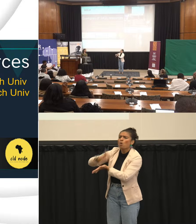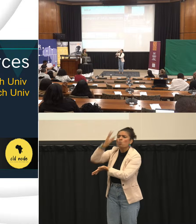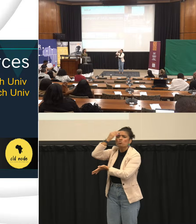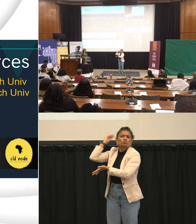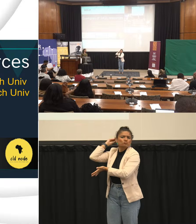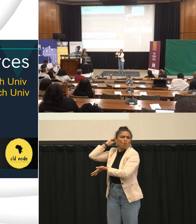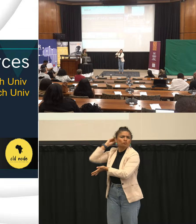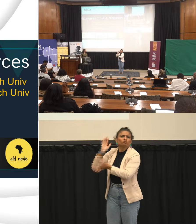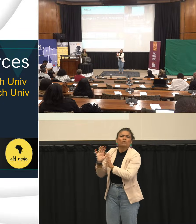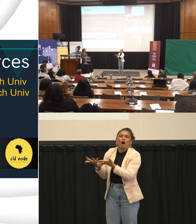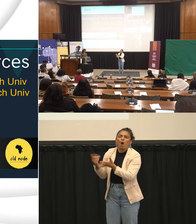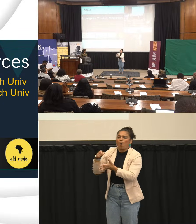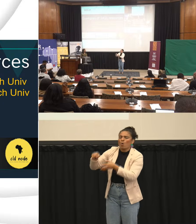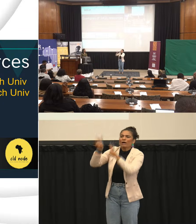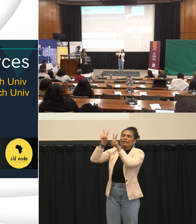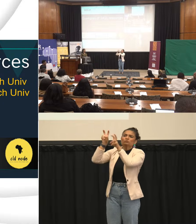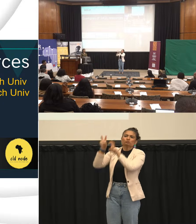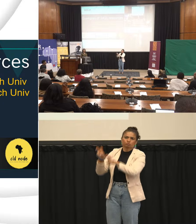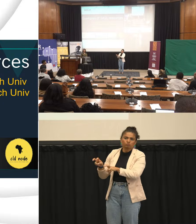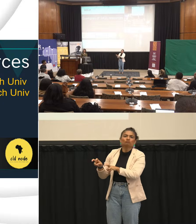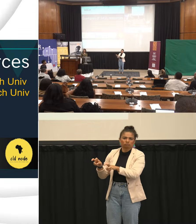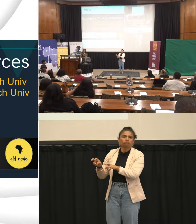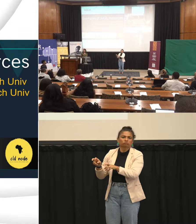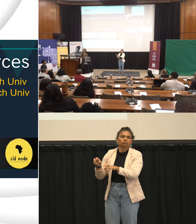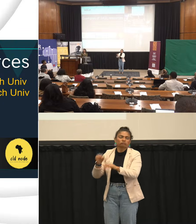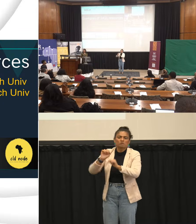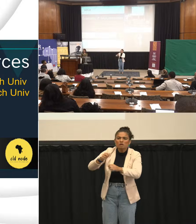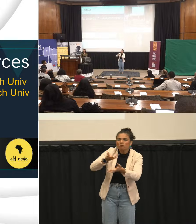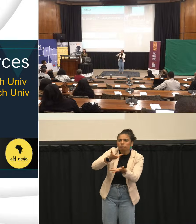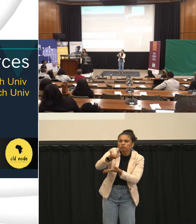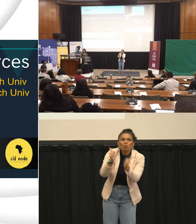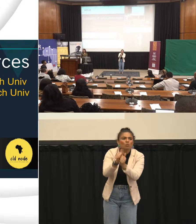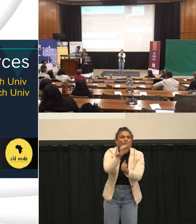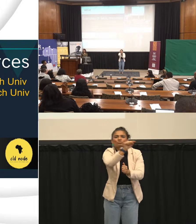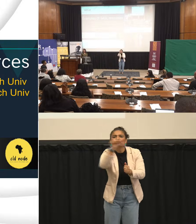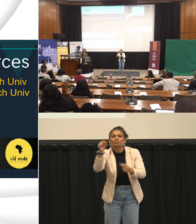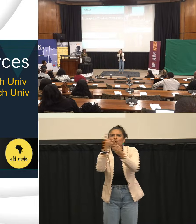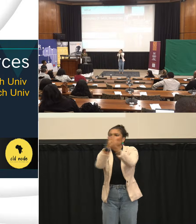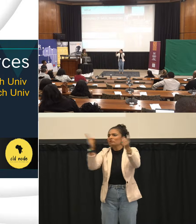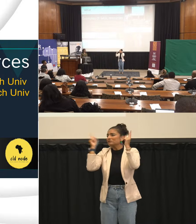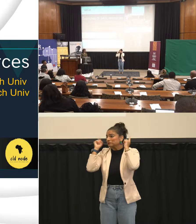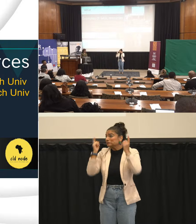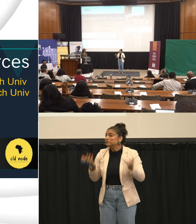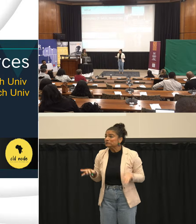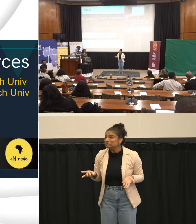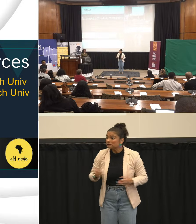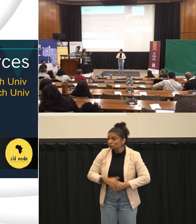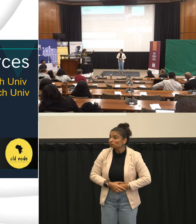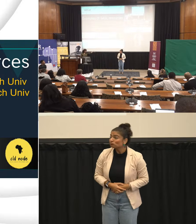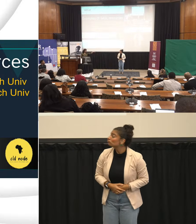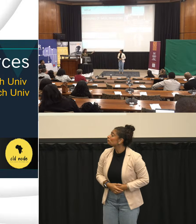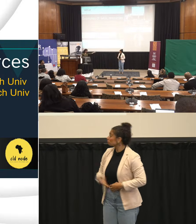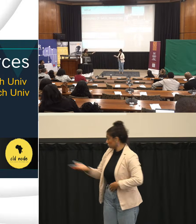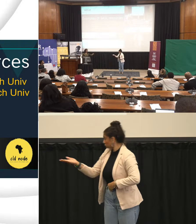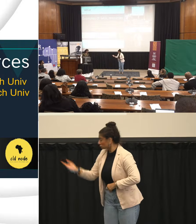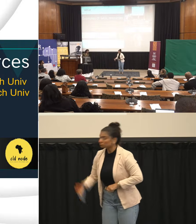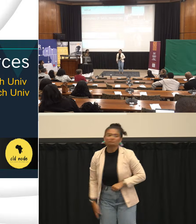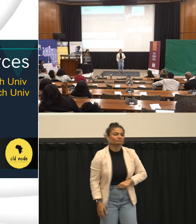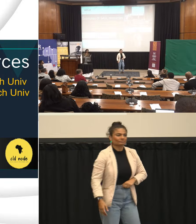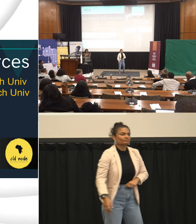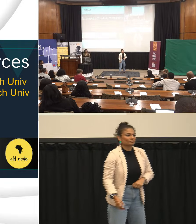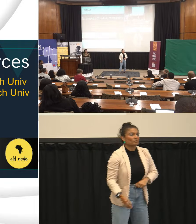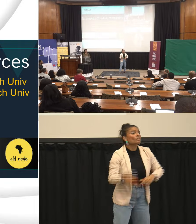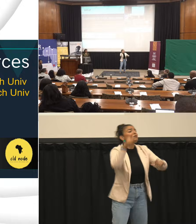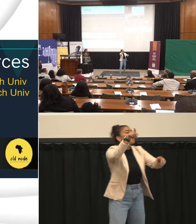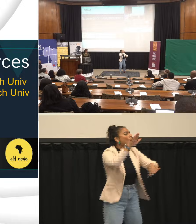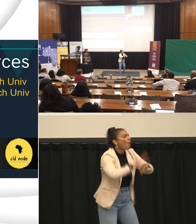look at opportunities and see how we can resolve this issue in a different way, and see how we can maybe have MOUs in place